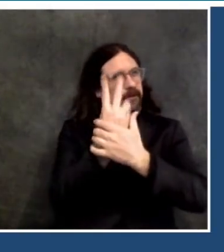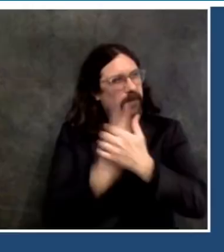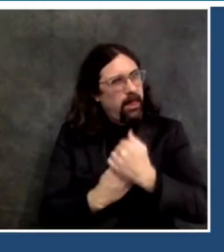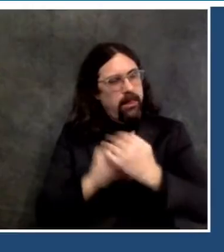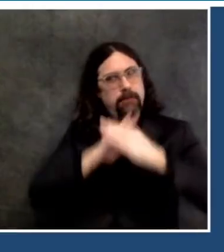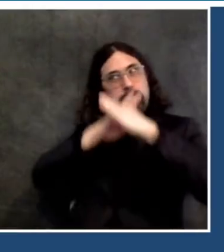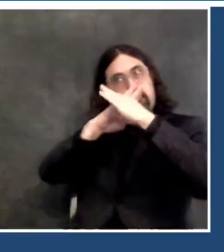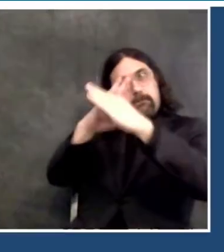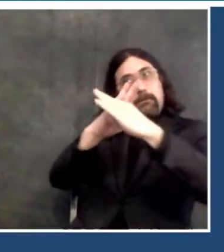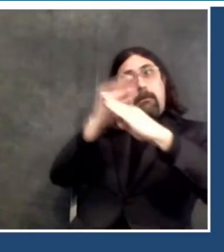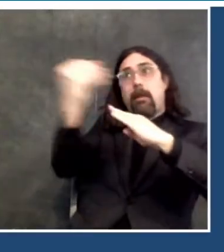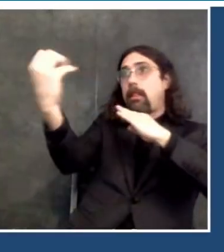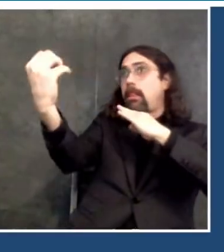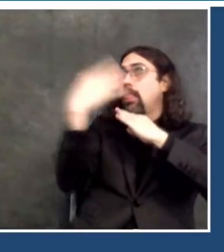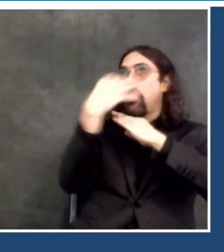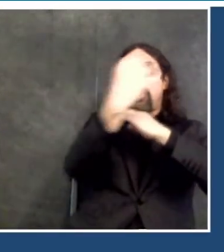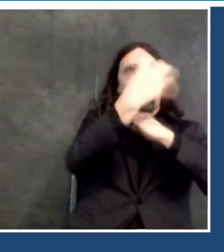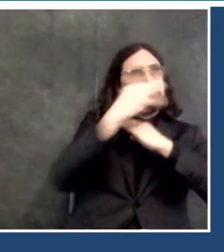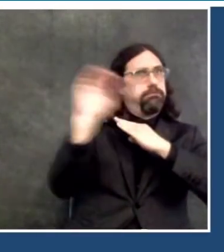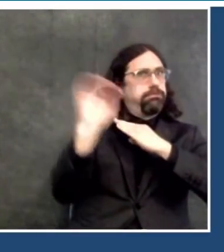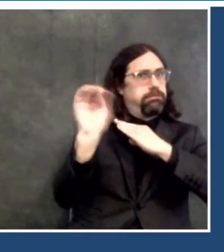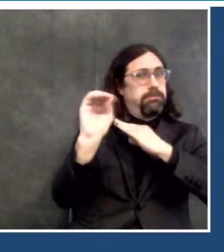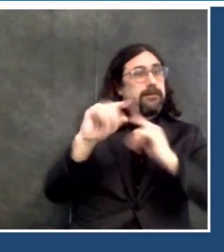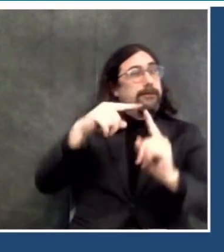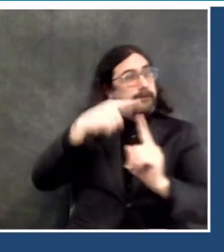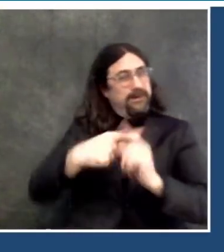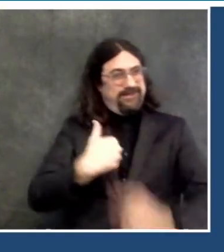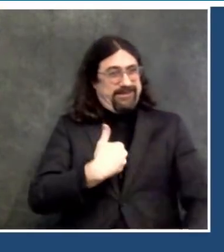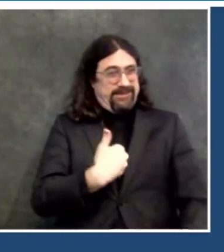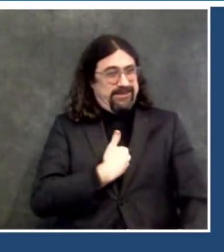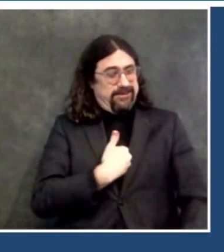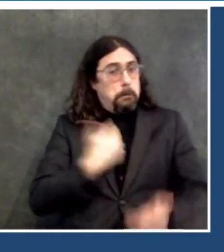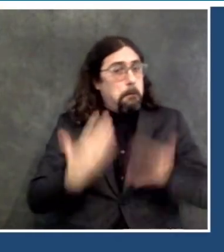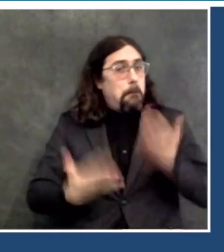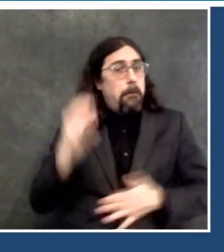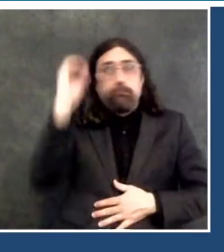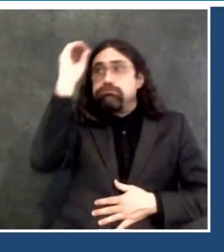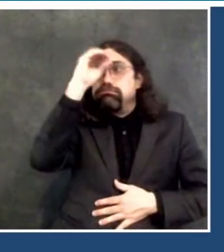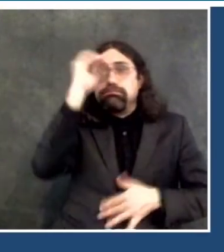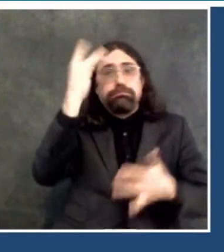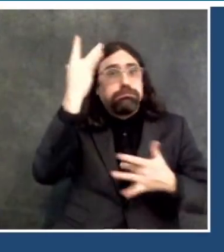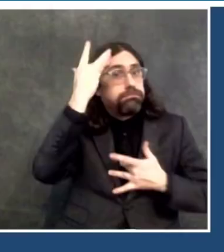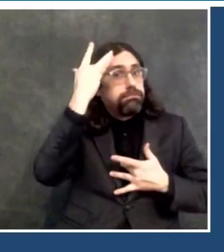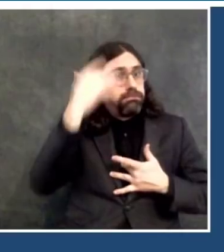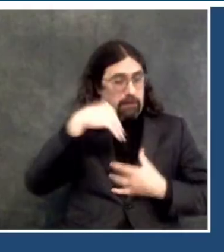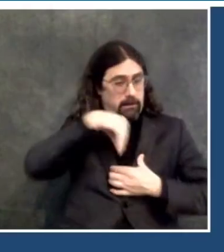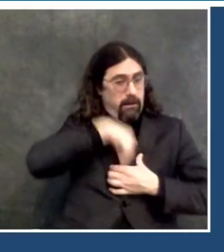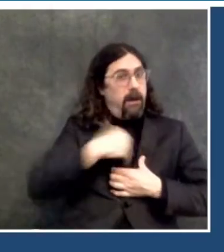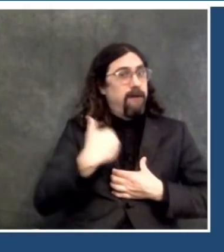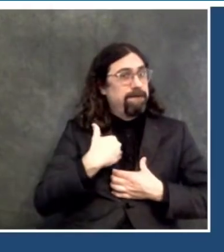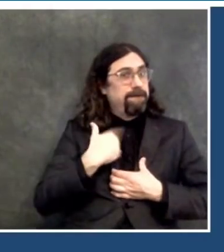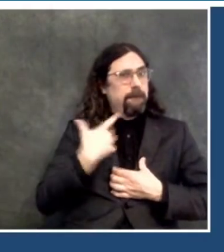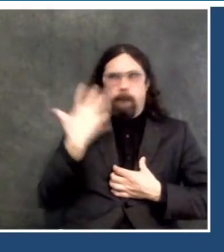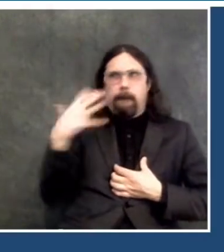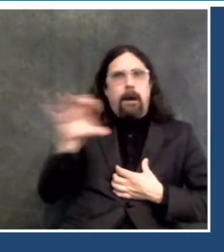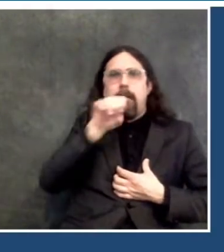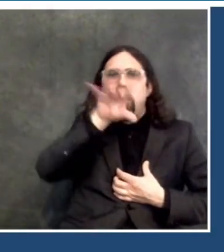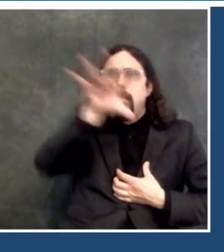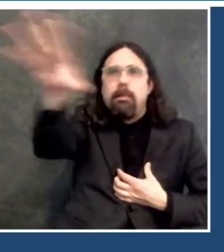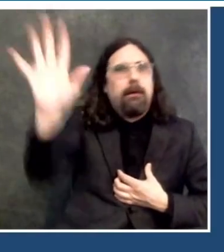Now remember, with community spread, with the projections we've told you, over half of New Yorkers will contract this disease from everything we